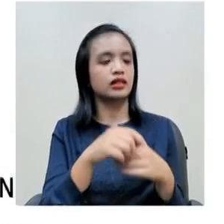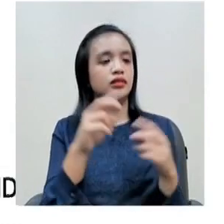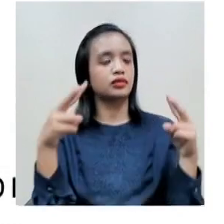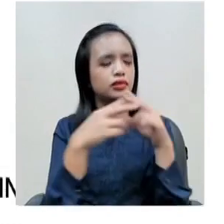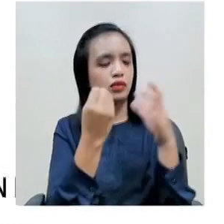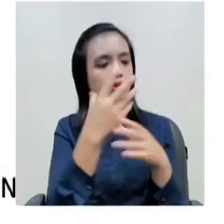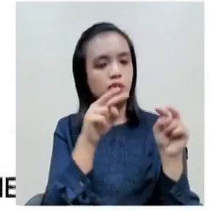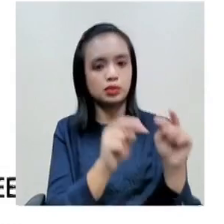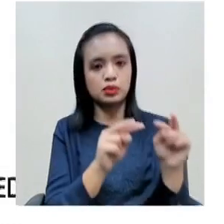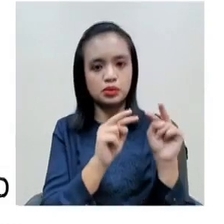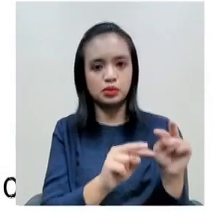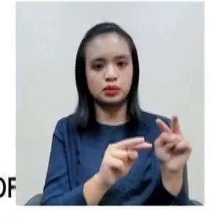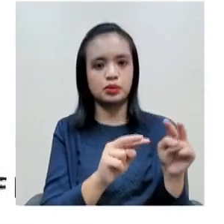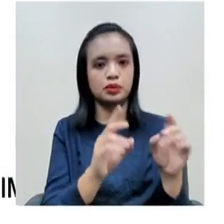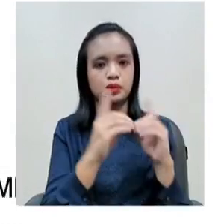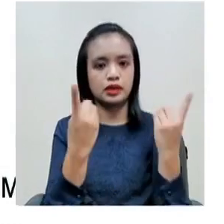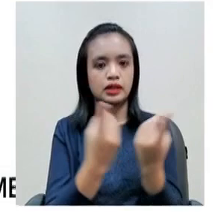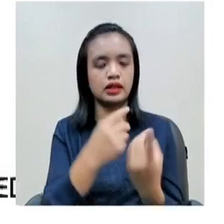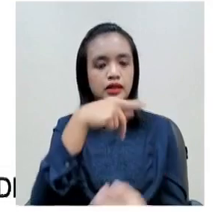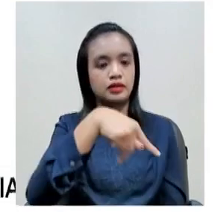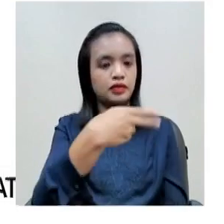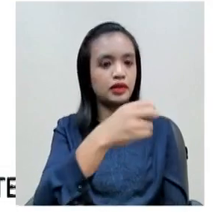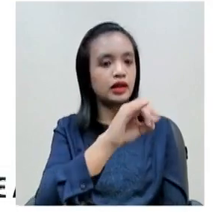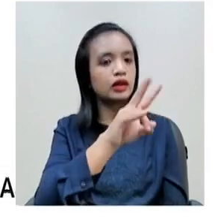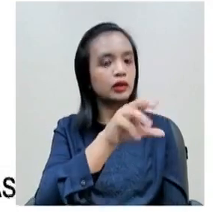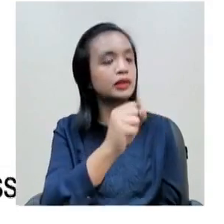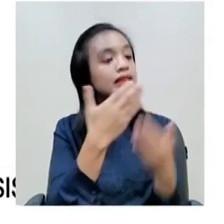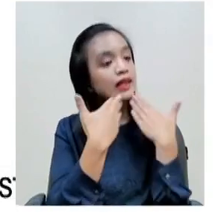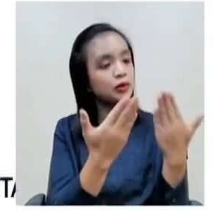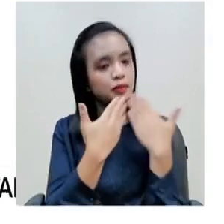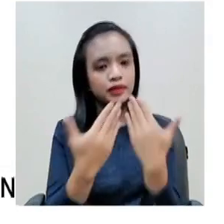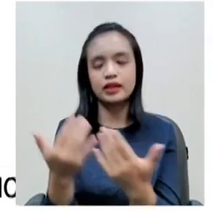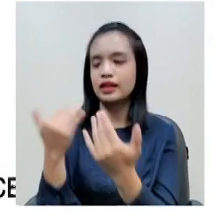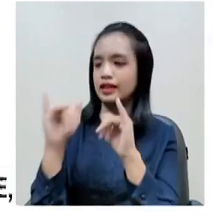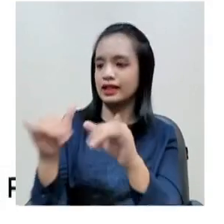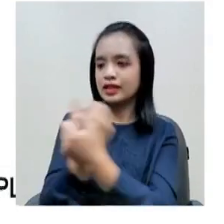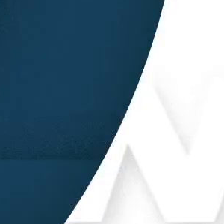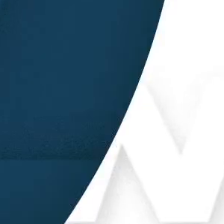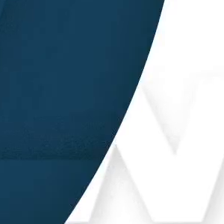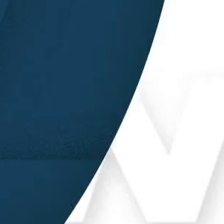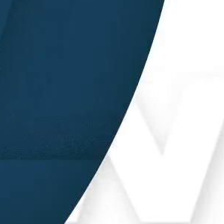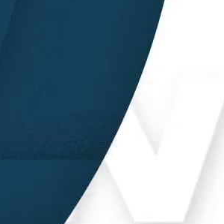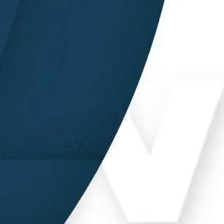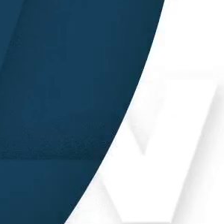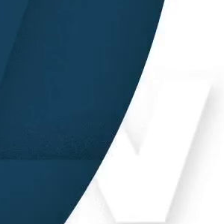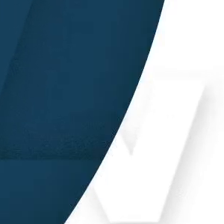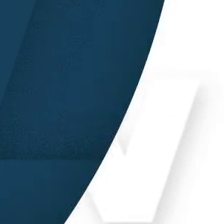Eruption Prediction Division of FIVOX. Thank you so much. Thank you. Stay safe, everyone. Stay safe.